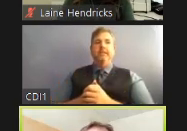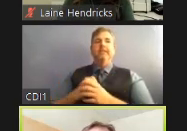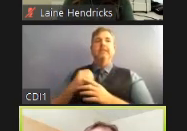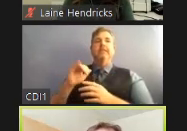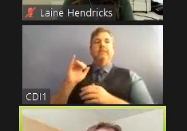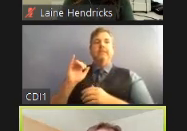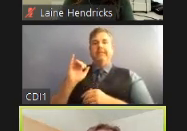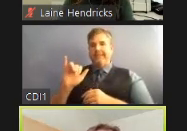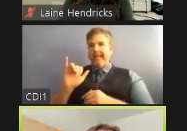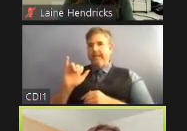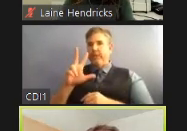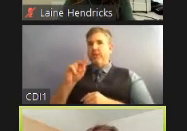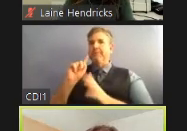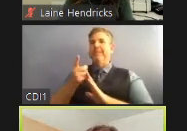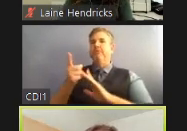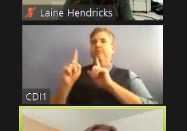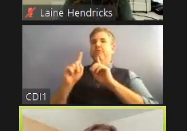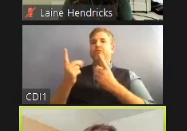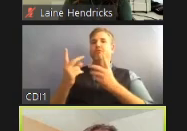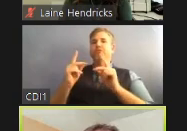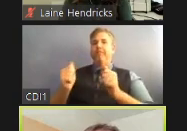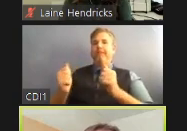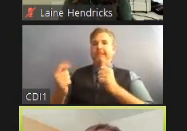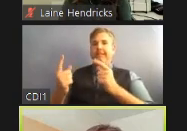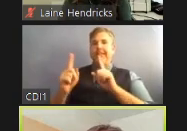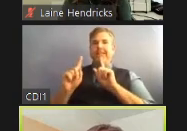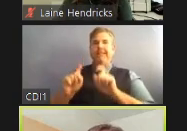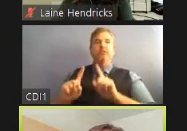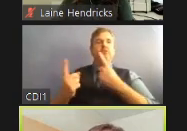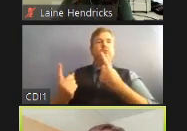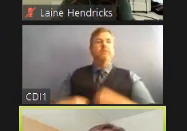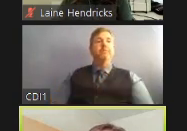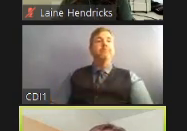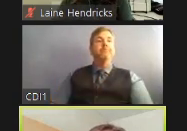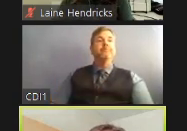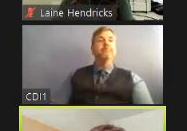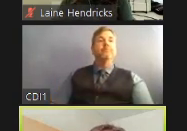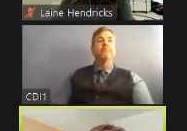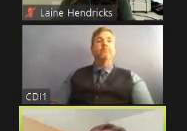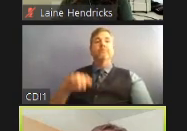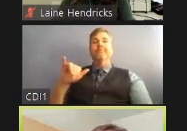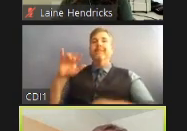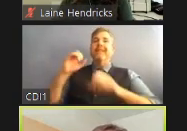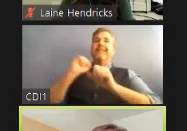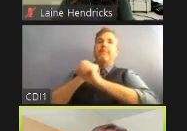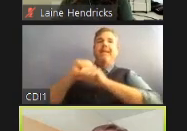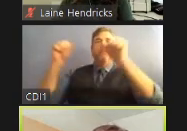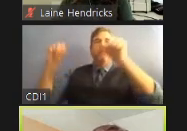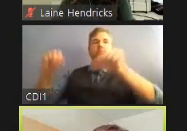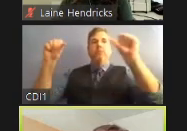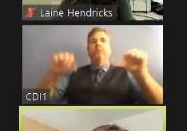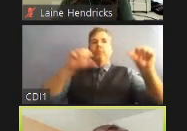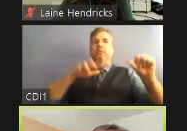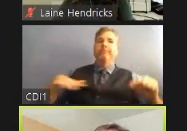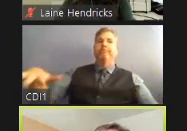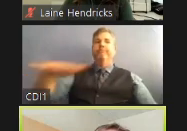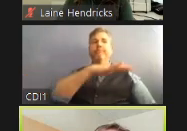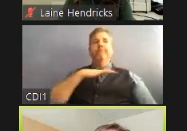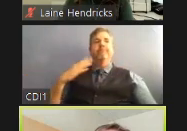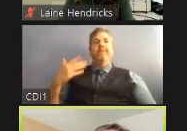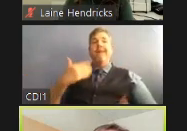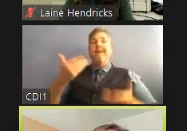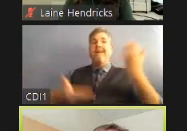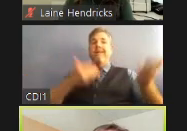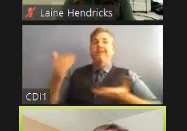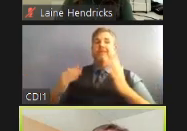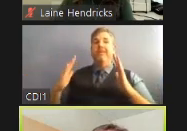Mask campaign, over 600 posters in key areas and on buses. We're hiring contact tracers from within that community.